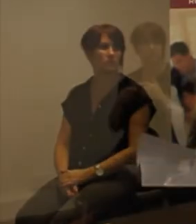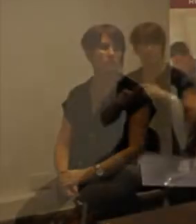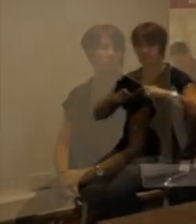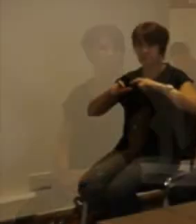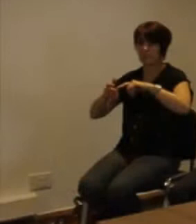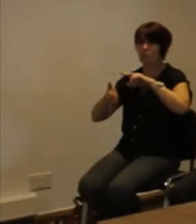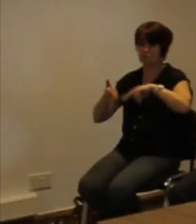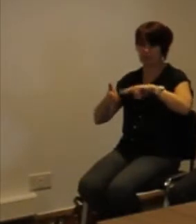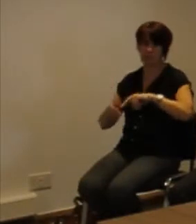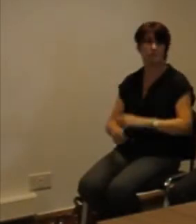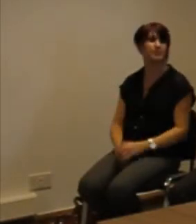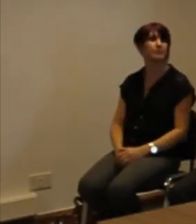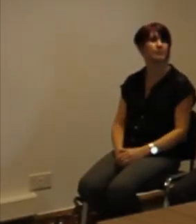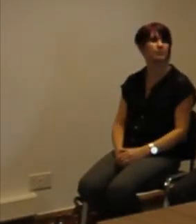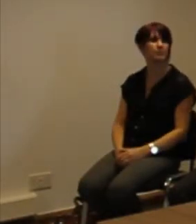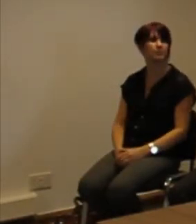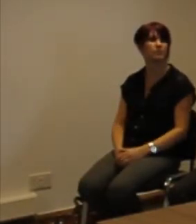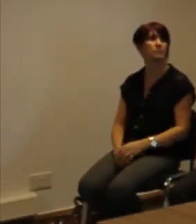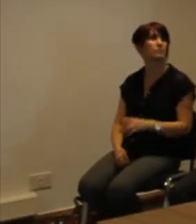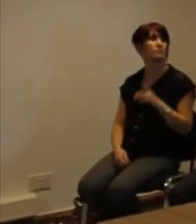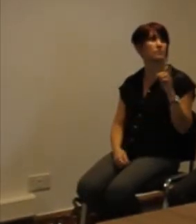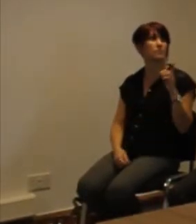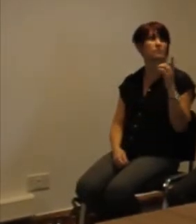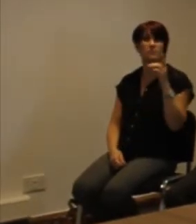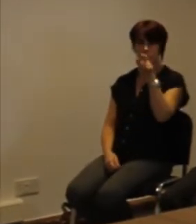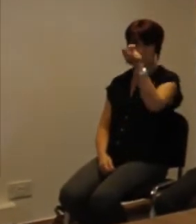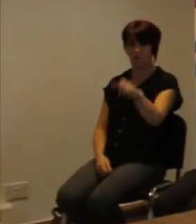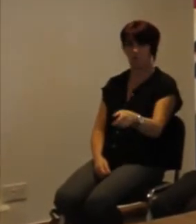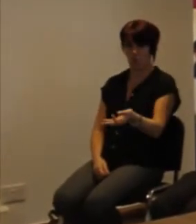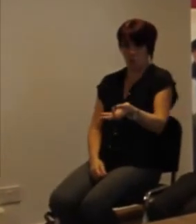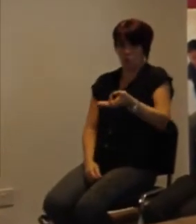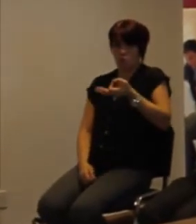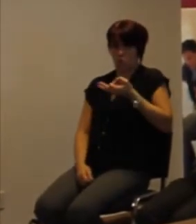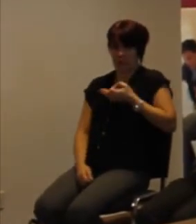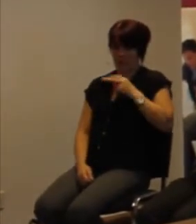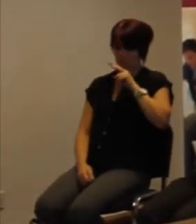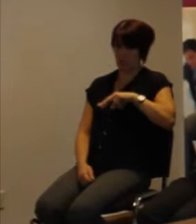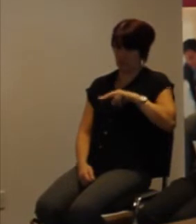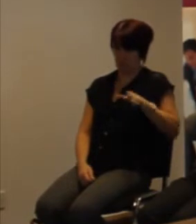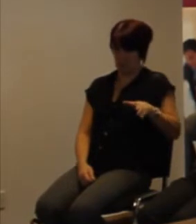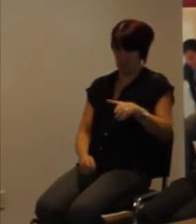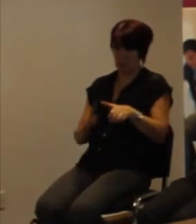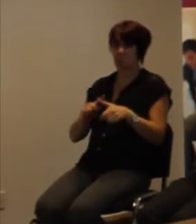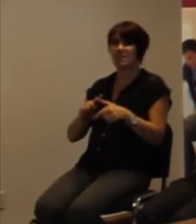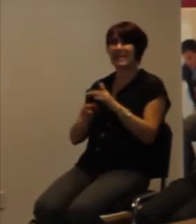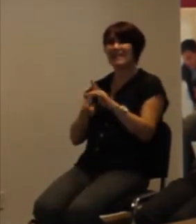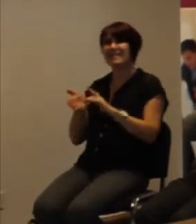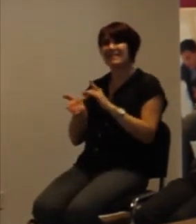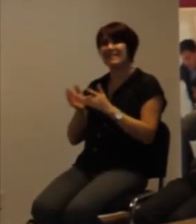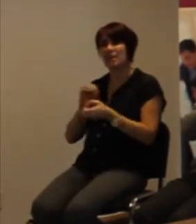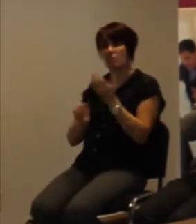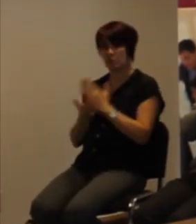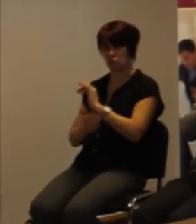the adjustment to them. We should only use a reader when requested by the learner. The centre needs to ensure clarity about